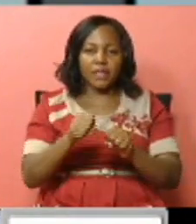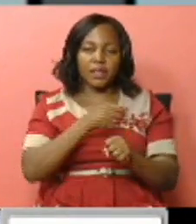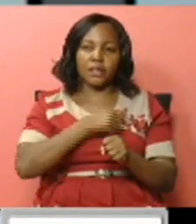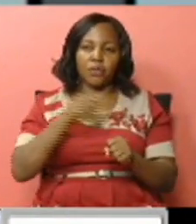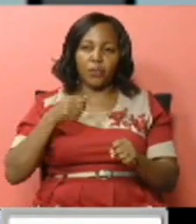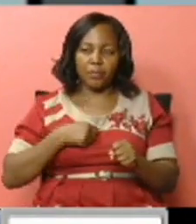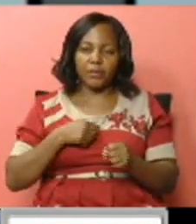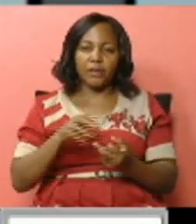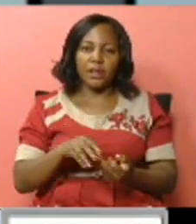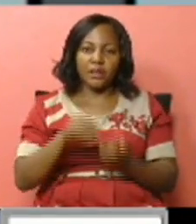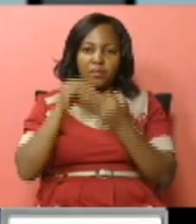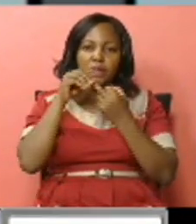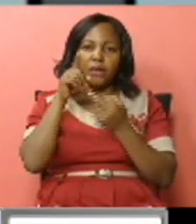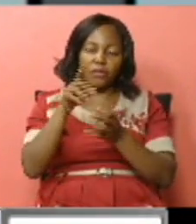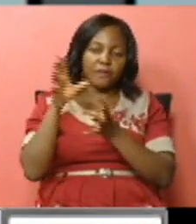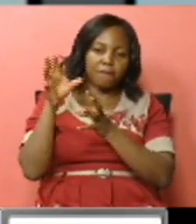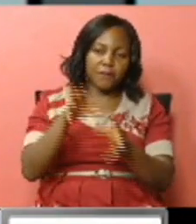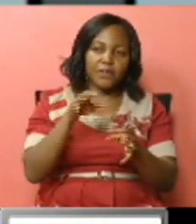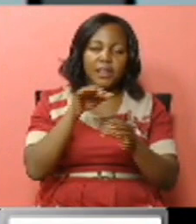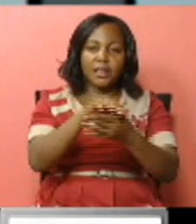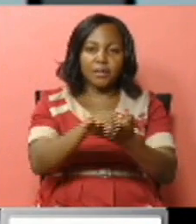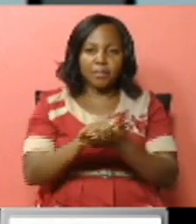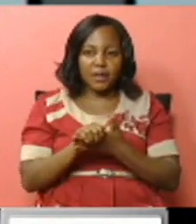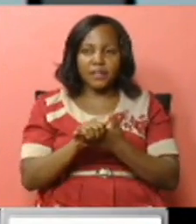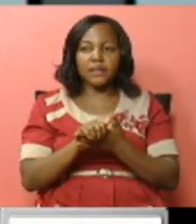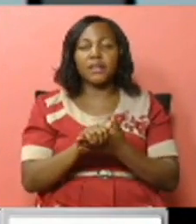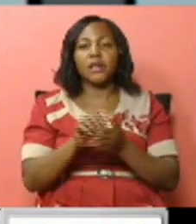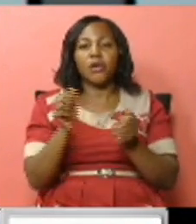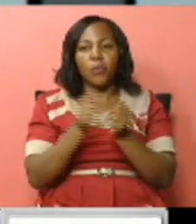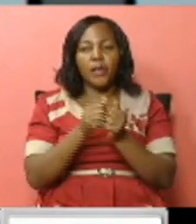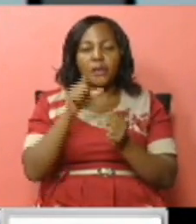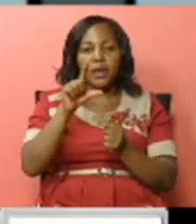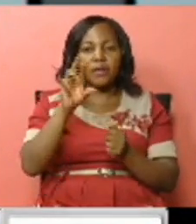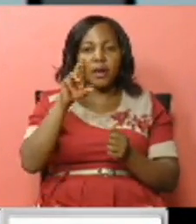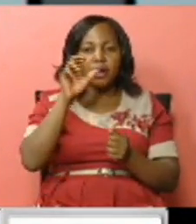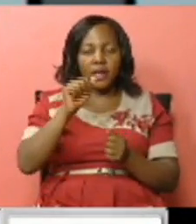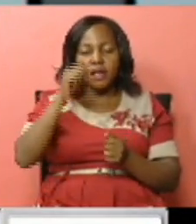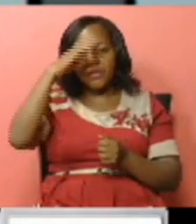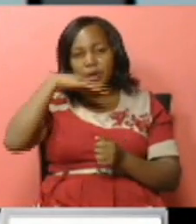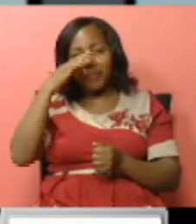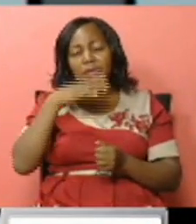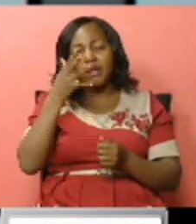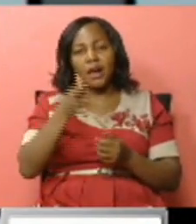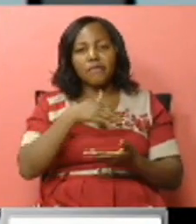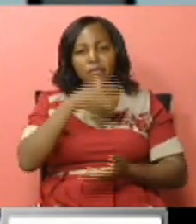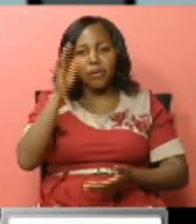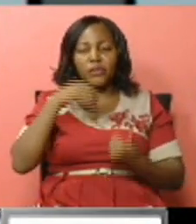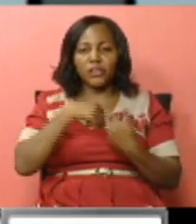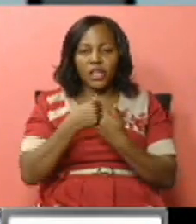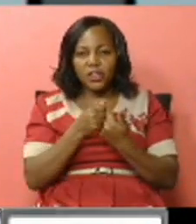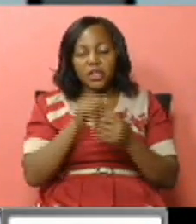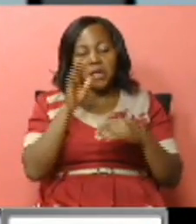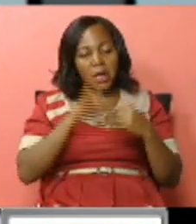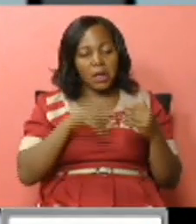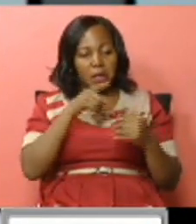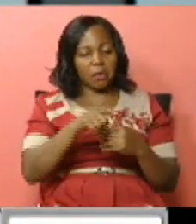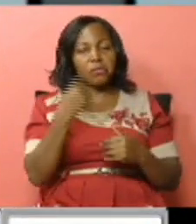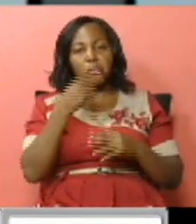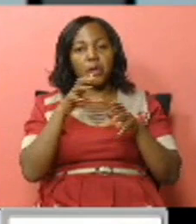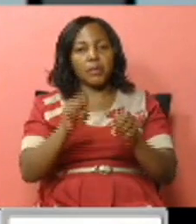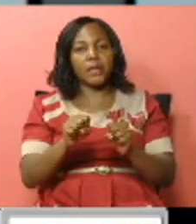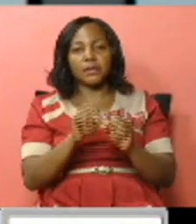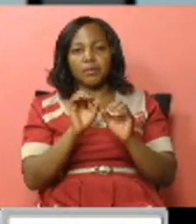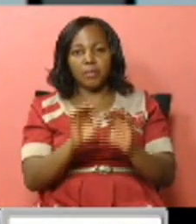females, particularly those forced into marriage and motherhood by the LRA, experience more challenges than their non-abducted